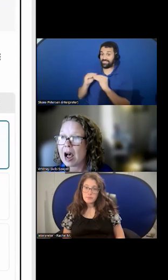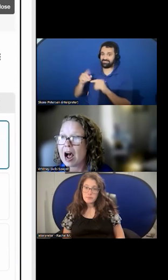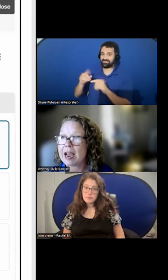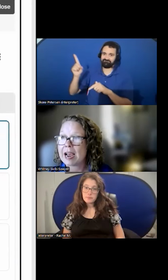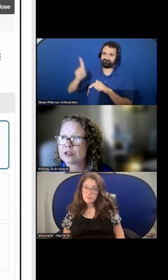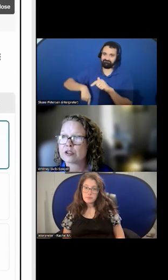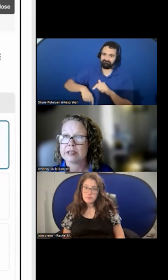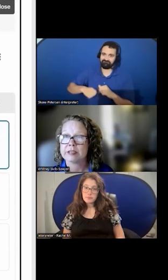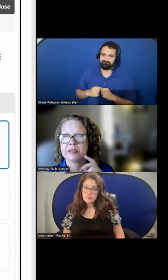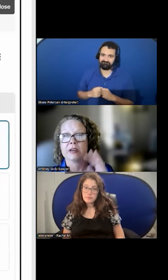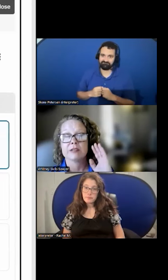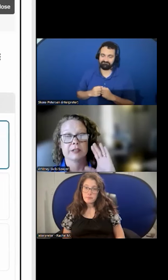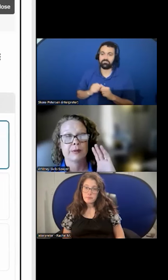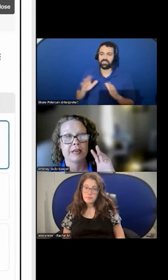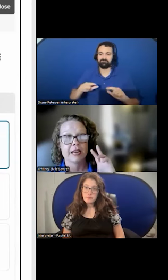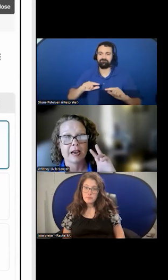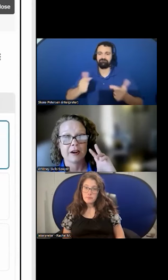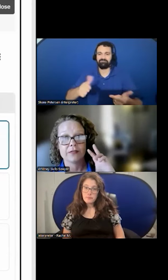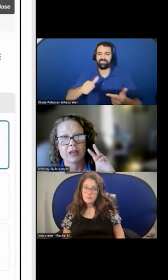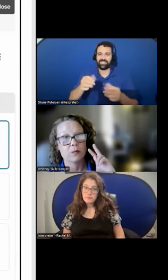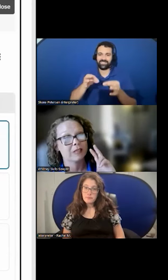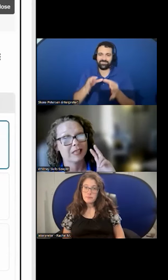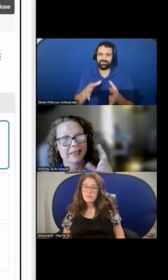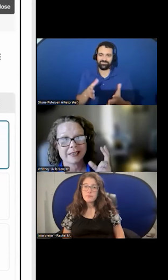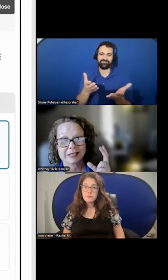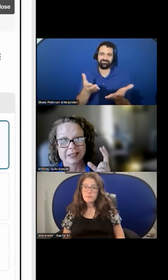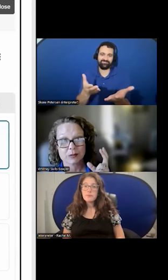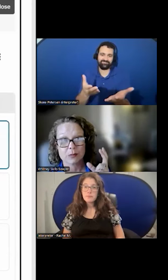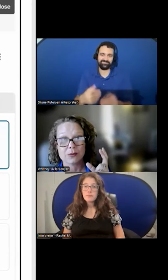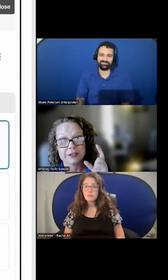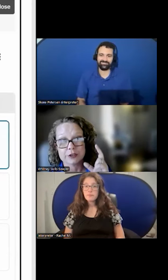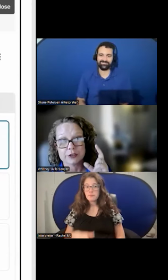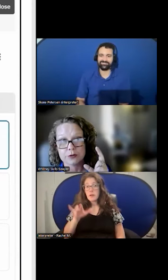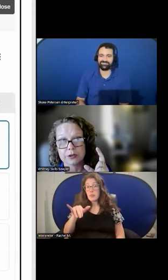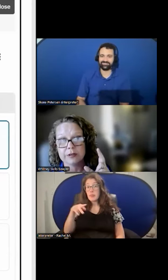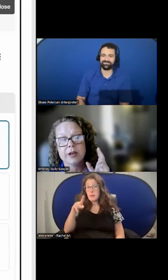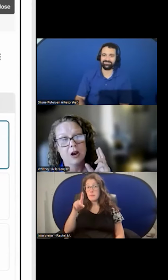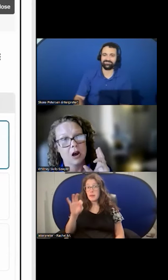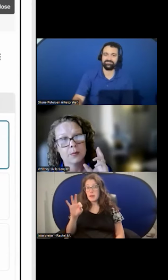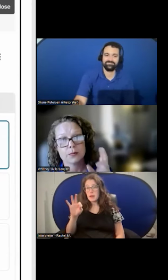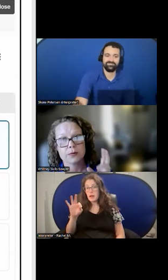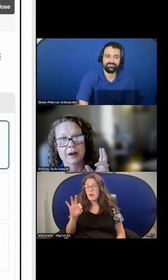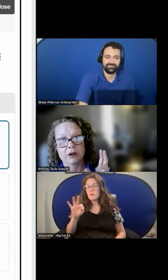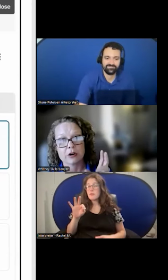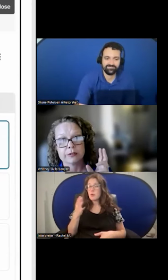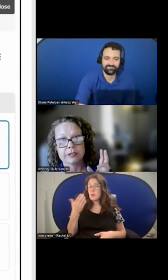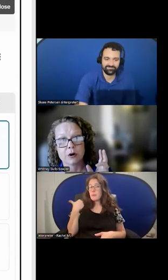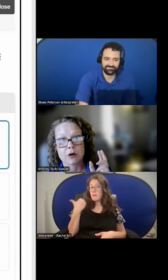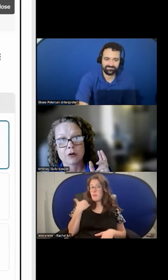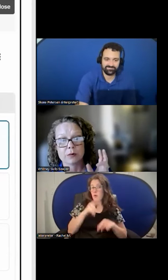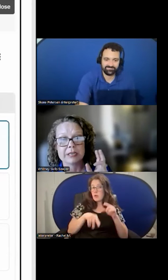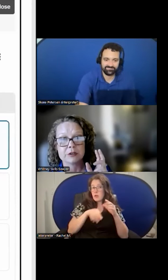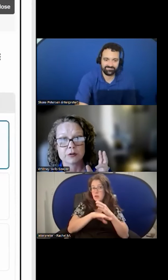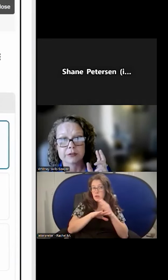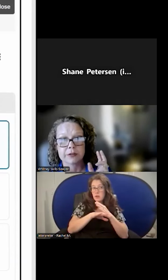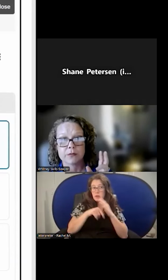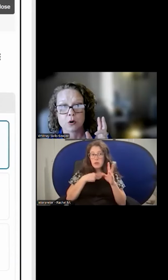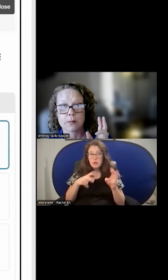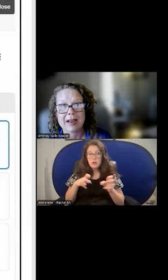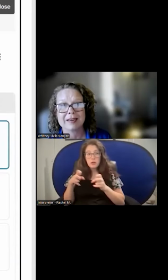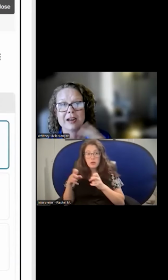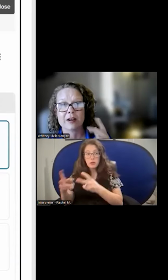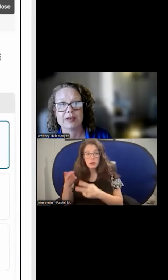But I actually stuck this PDF that was inaccessible into Yuja. I pulled out an OCR